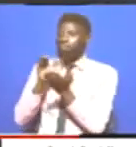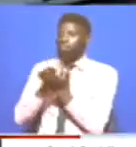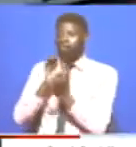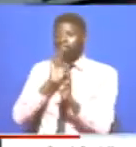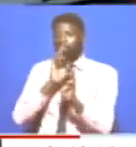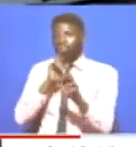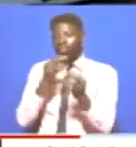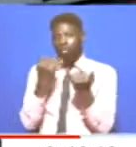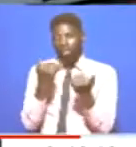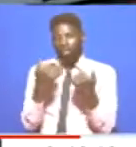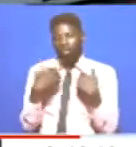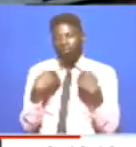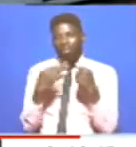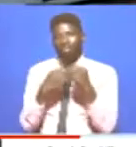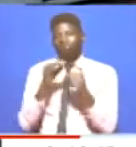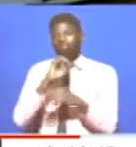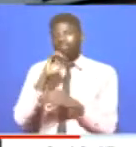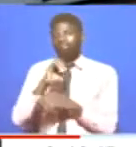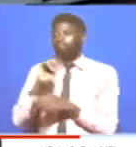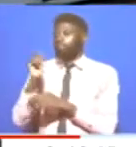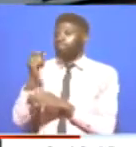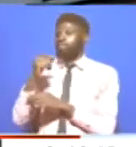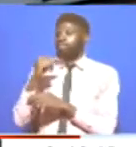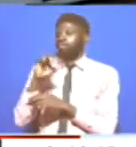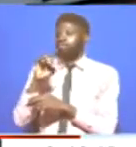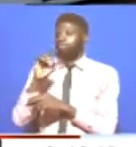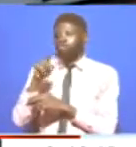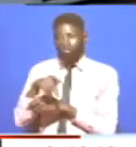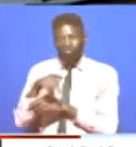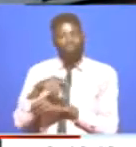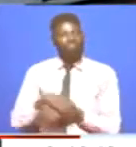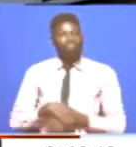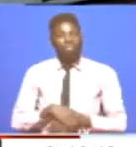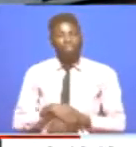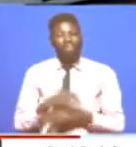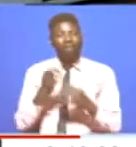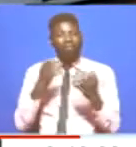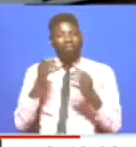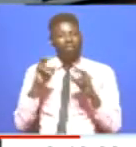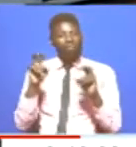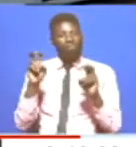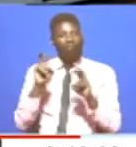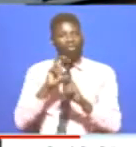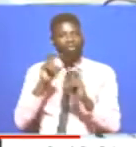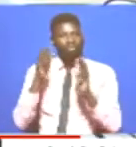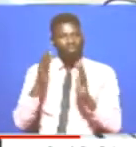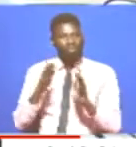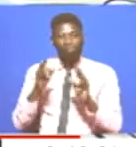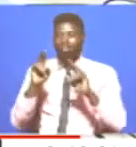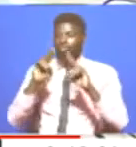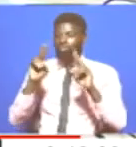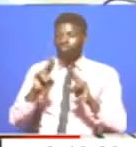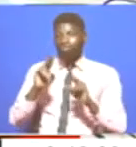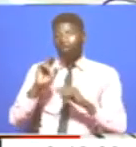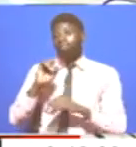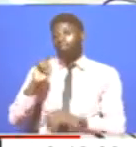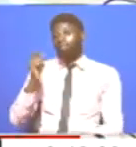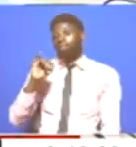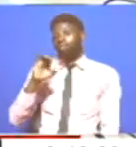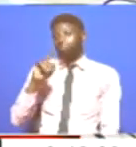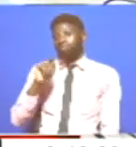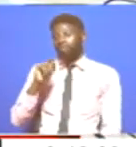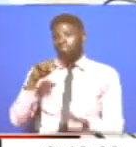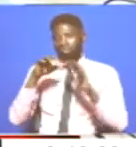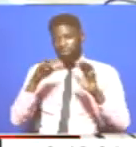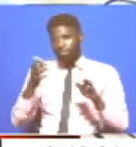for about 8% of Kenya's GDP. According to Business Monitor International, Kenya's information technology market was valued